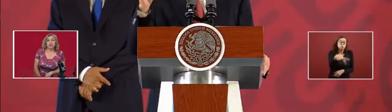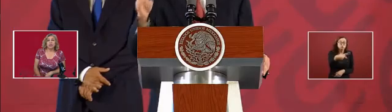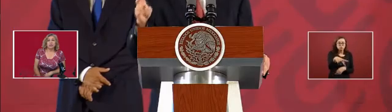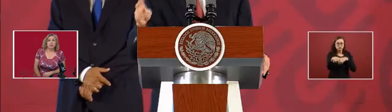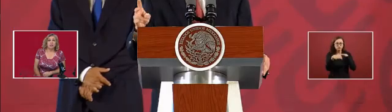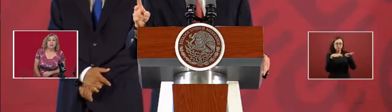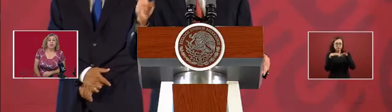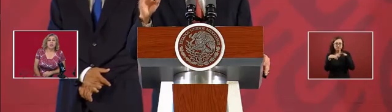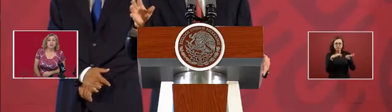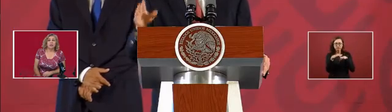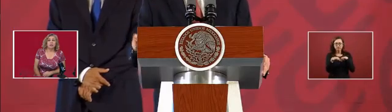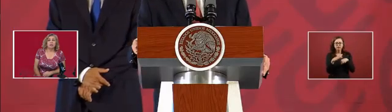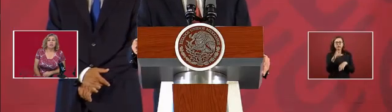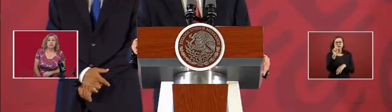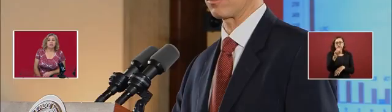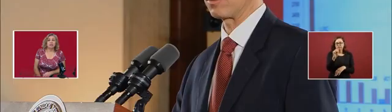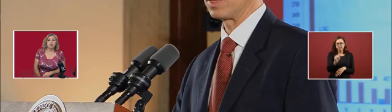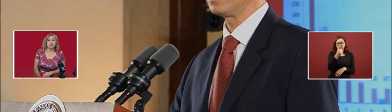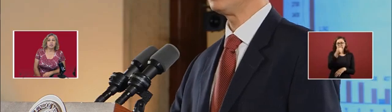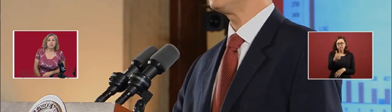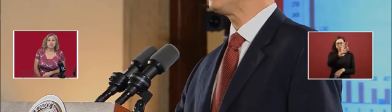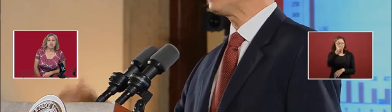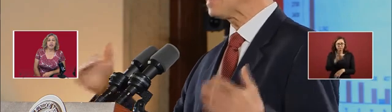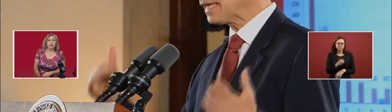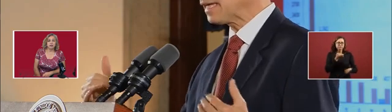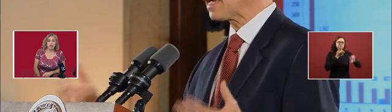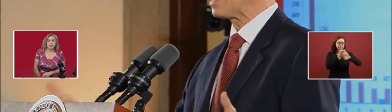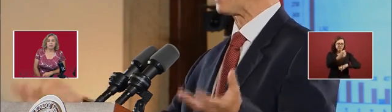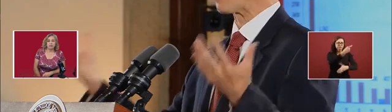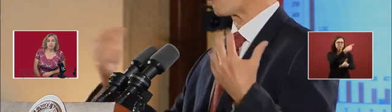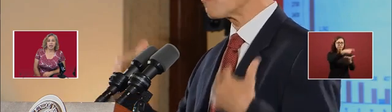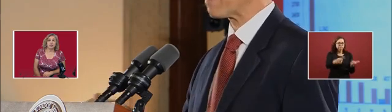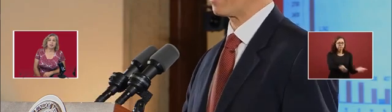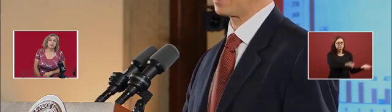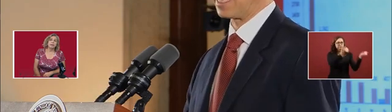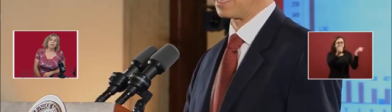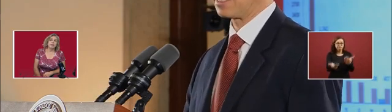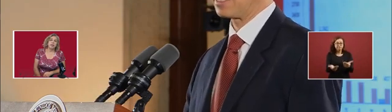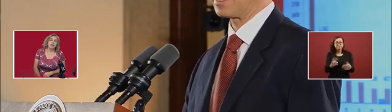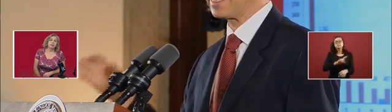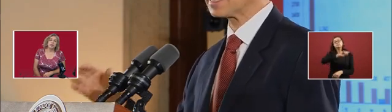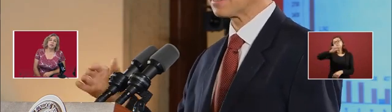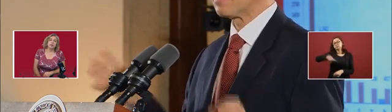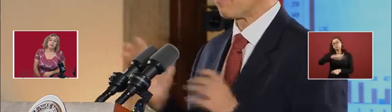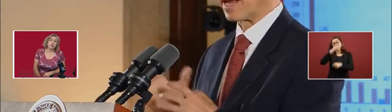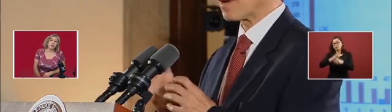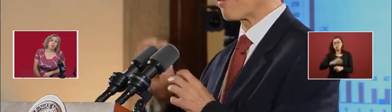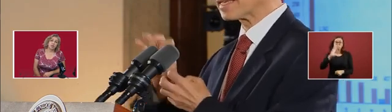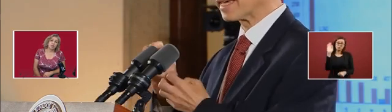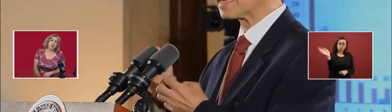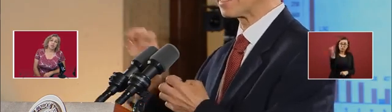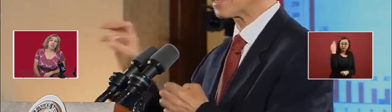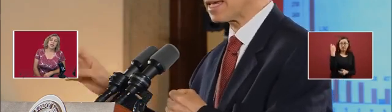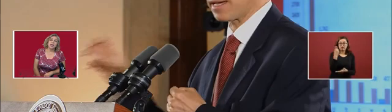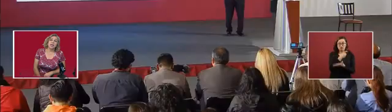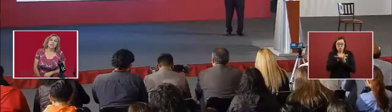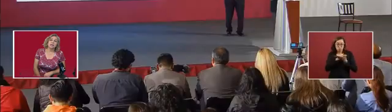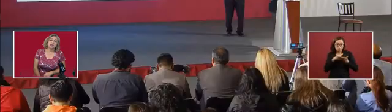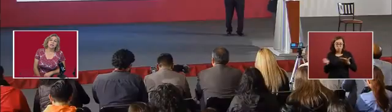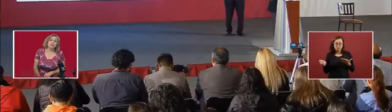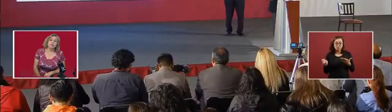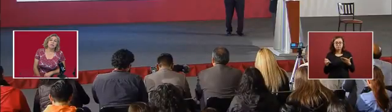year, the money is transferred from the secretaries of each state. And it's